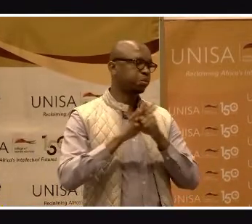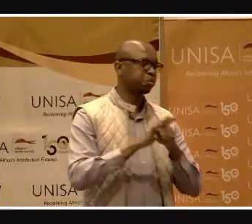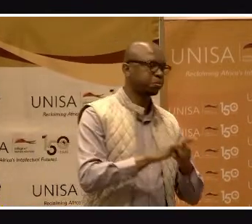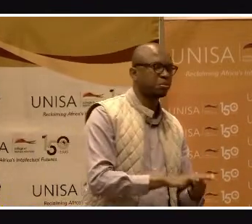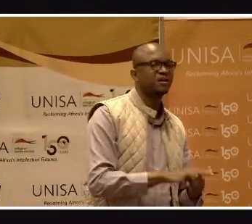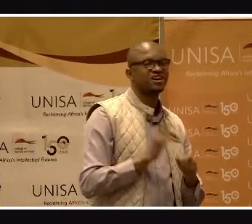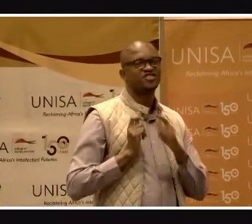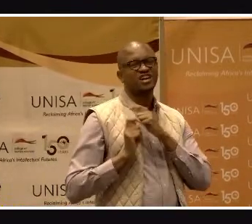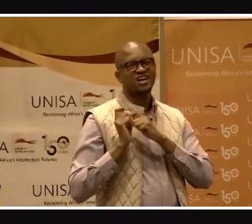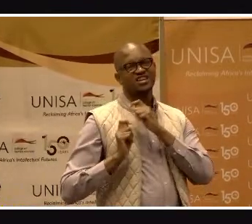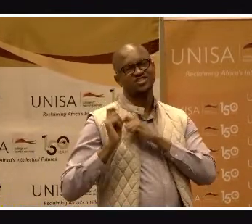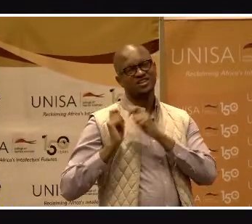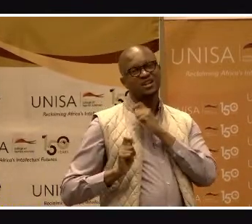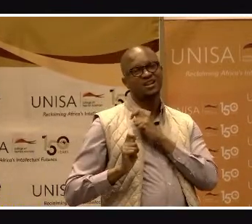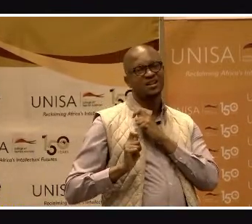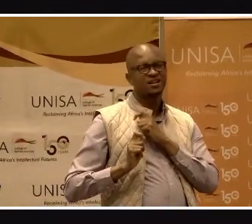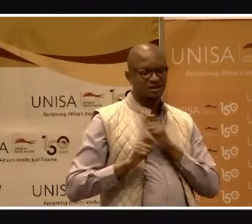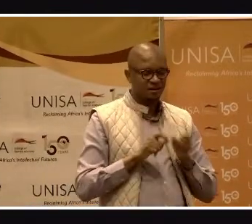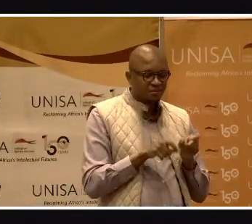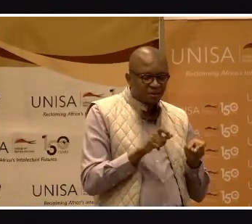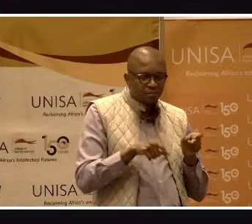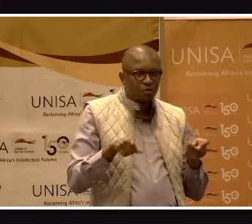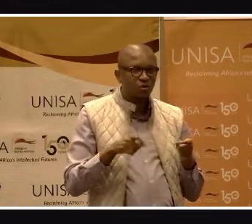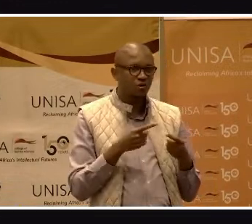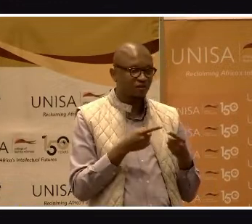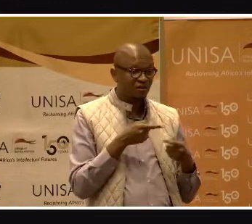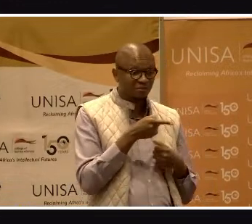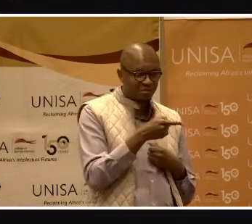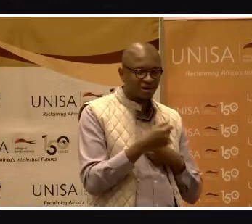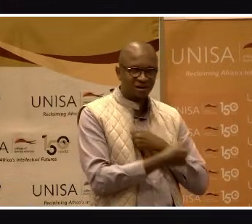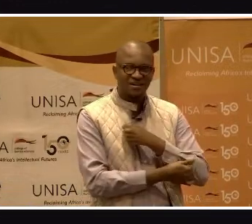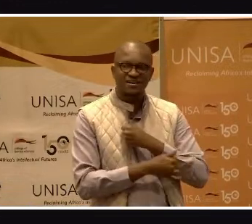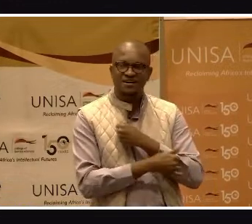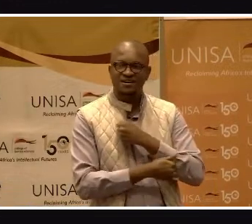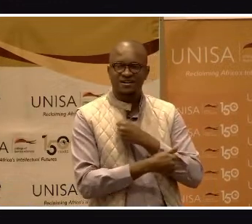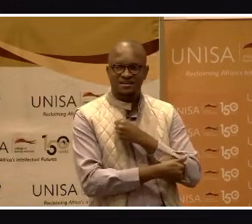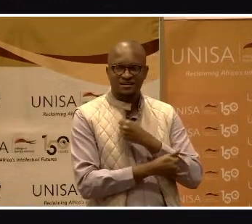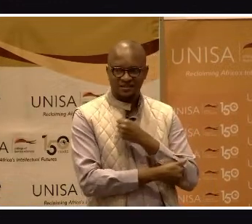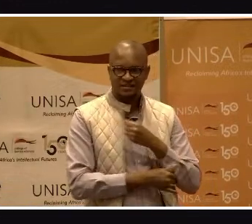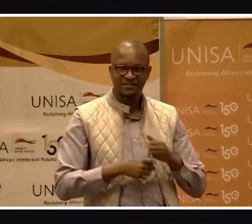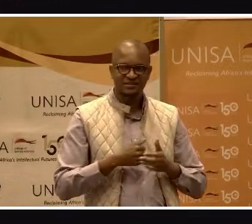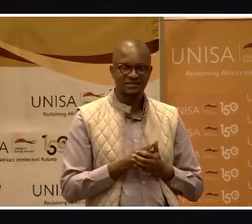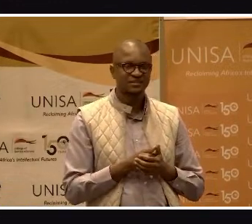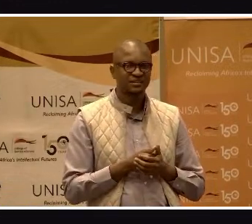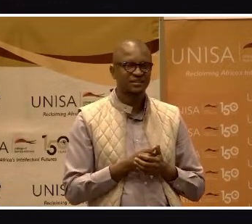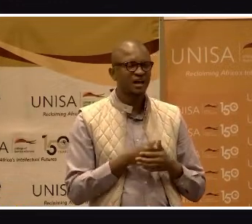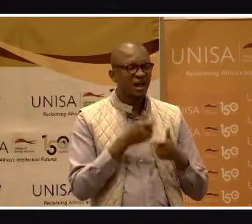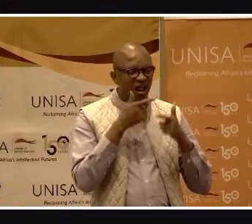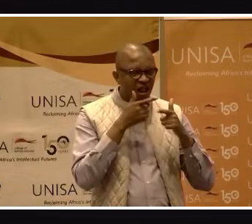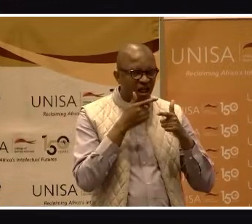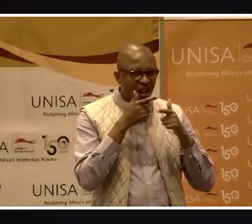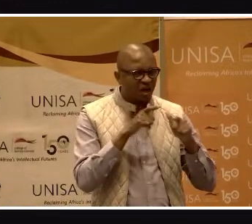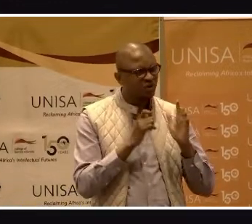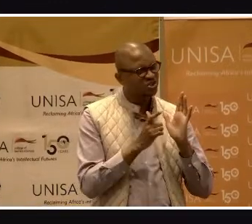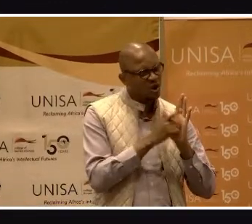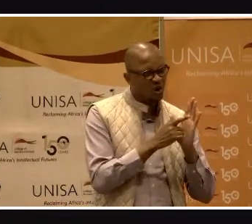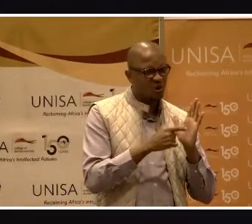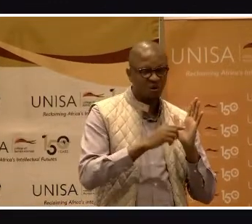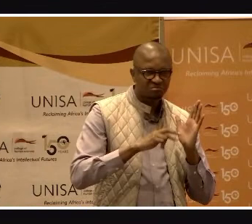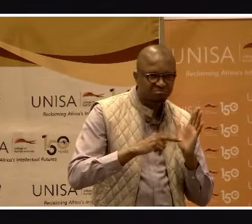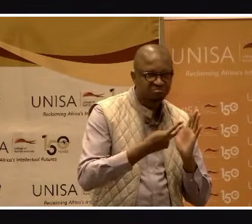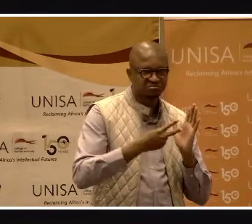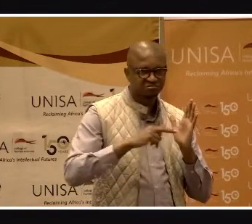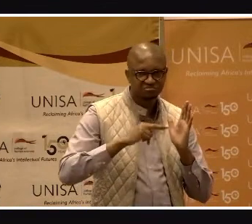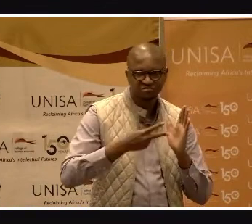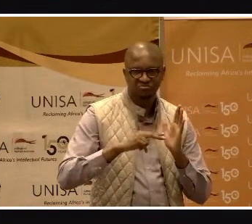from their original homes, and consequently, what happened? Language loss. They eventually lost their language. All